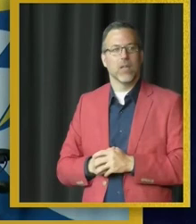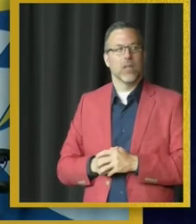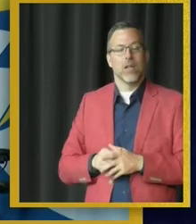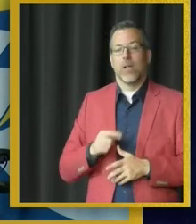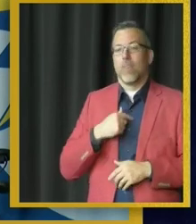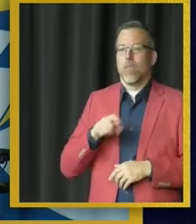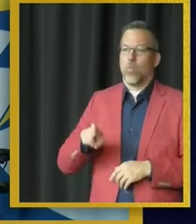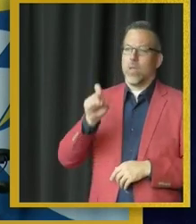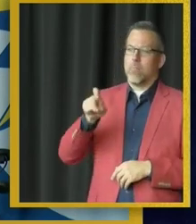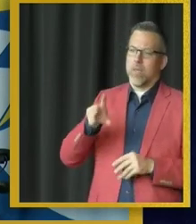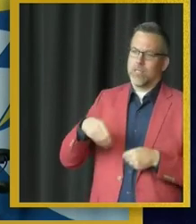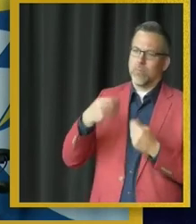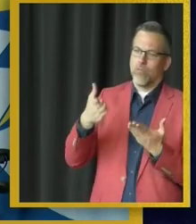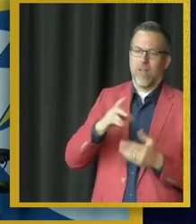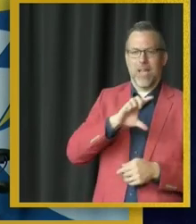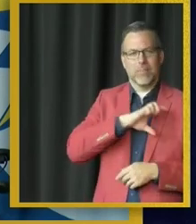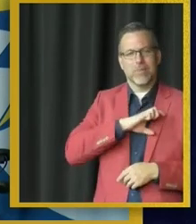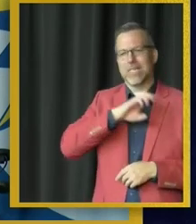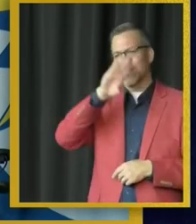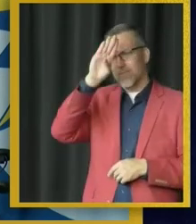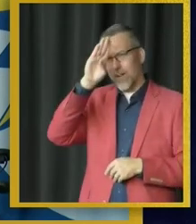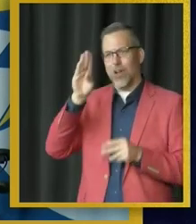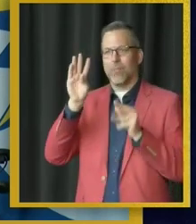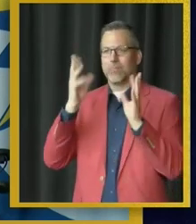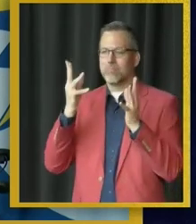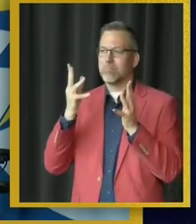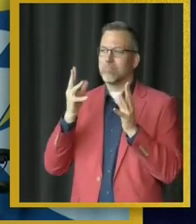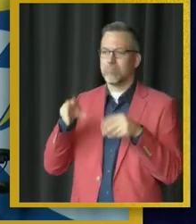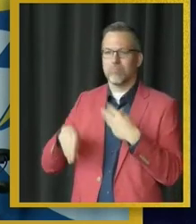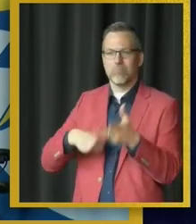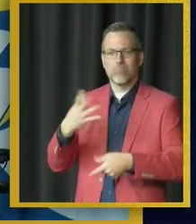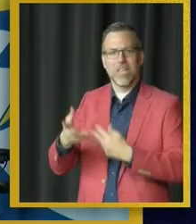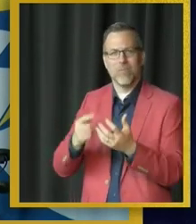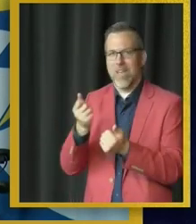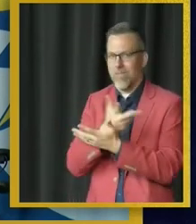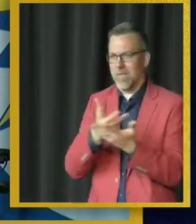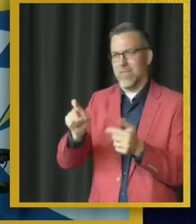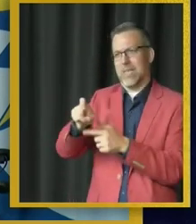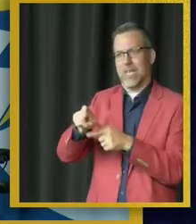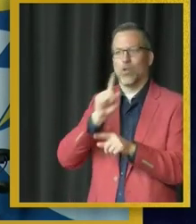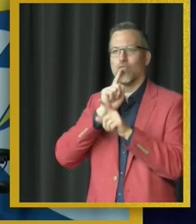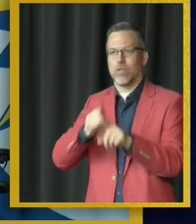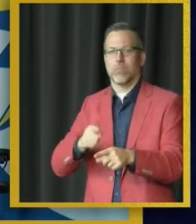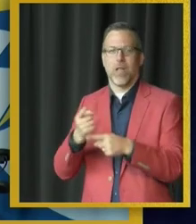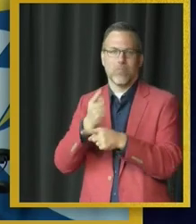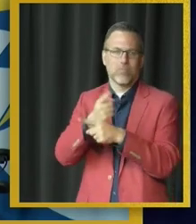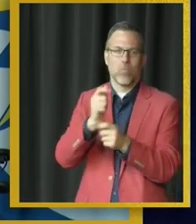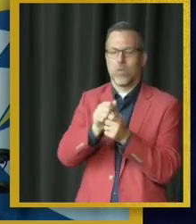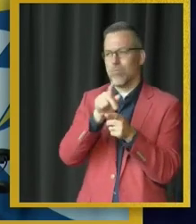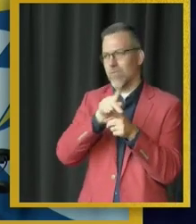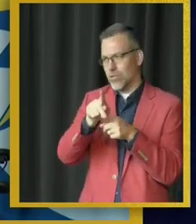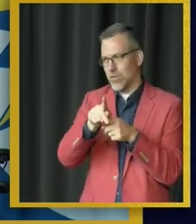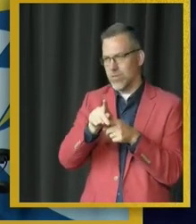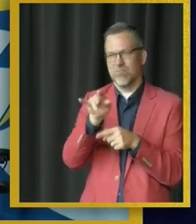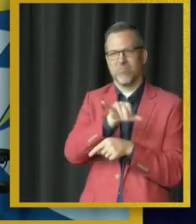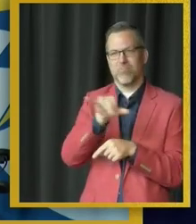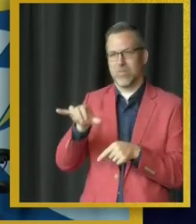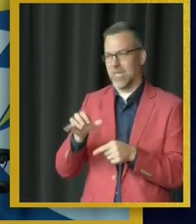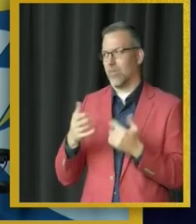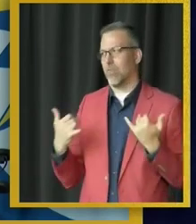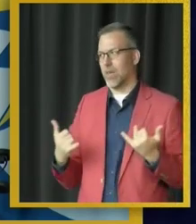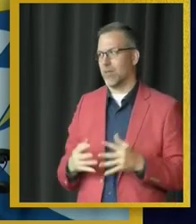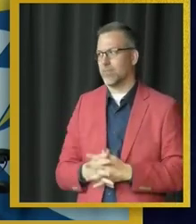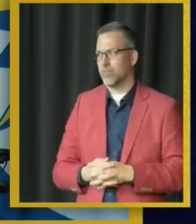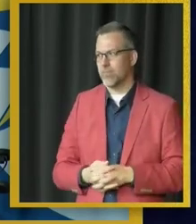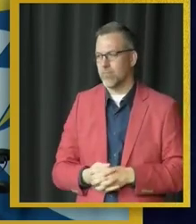first responders the resources they need to continue responding with speed, efficiency, and professionalism, just as they are doing right